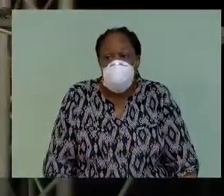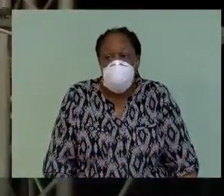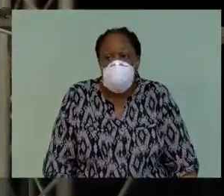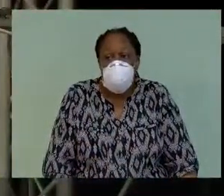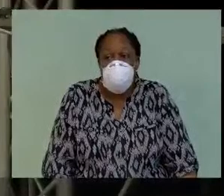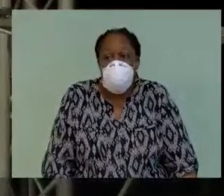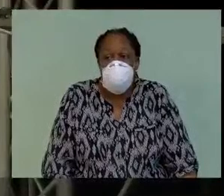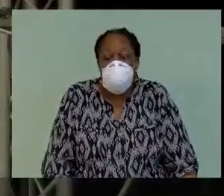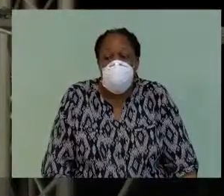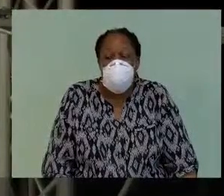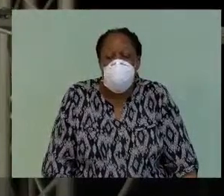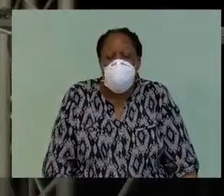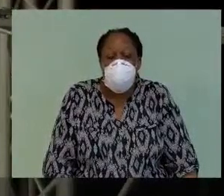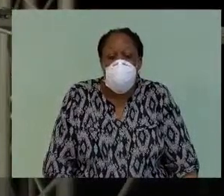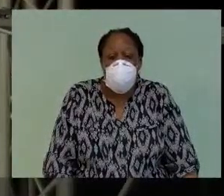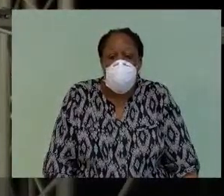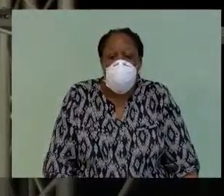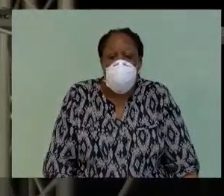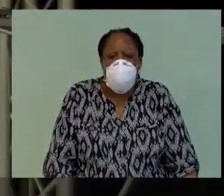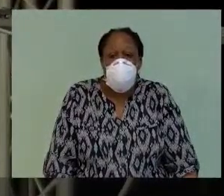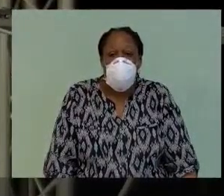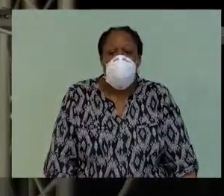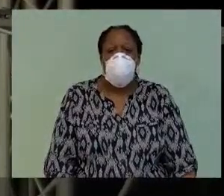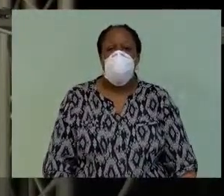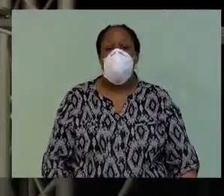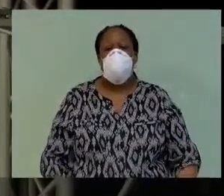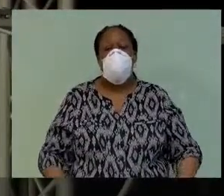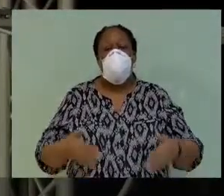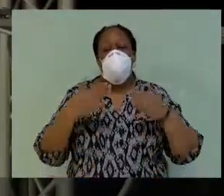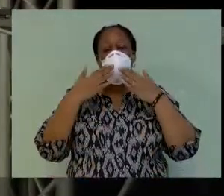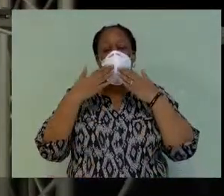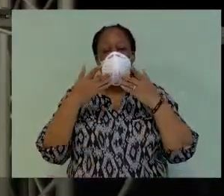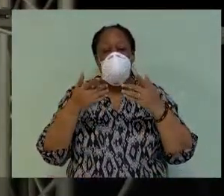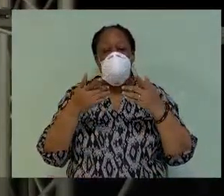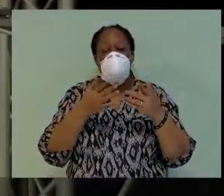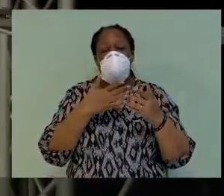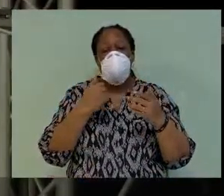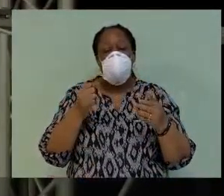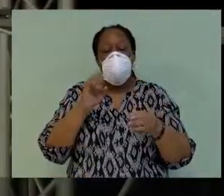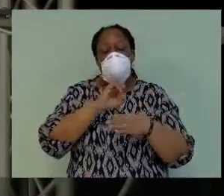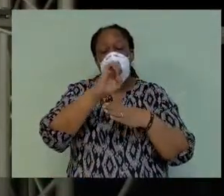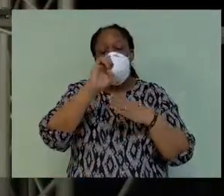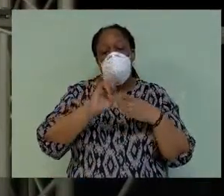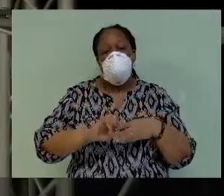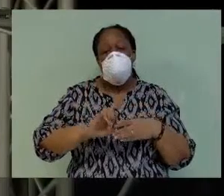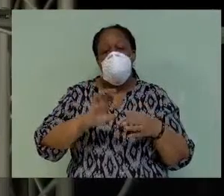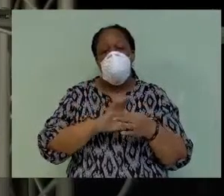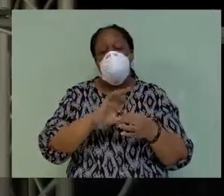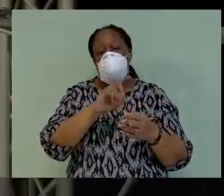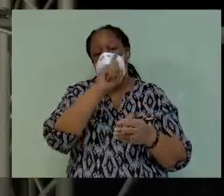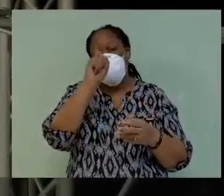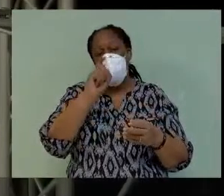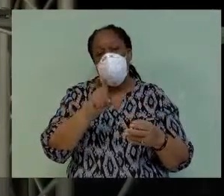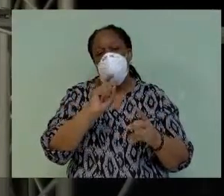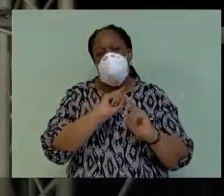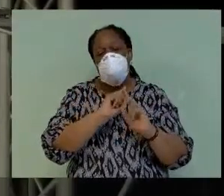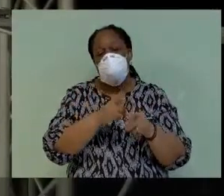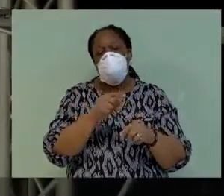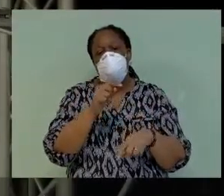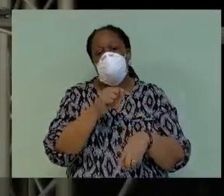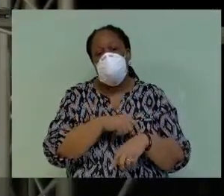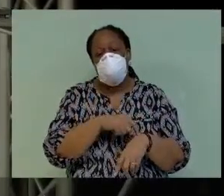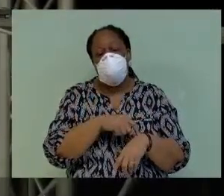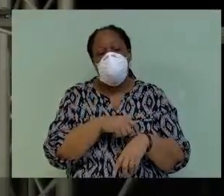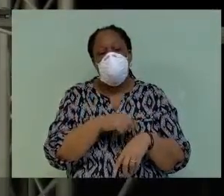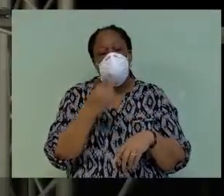Thank you very much, Attorney General. That brings us to the end of our question and answer